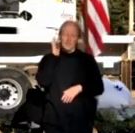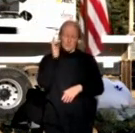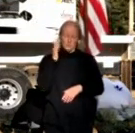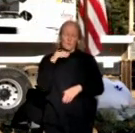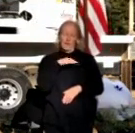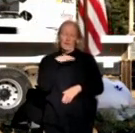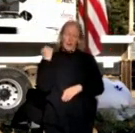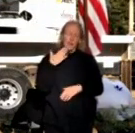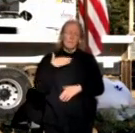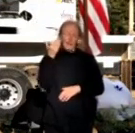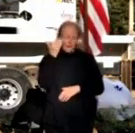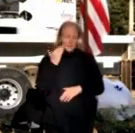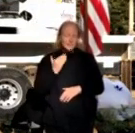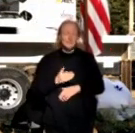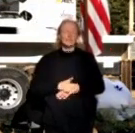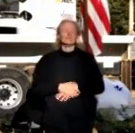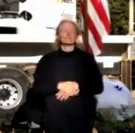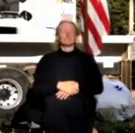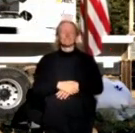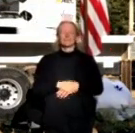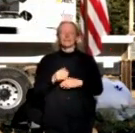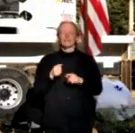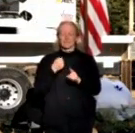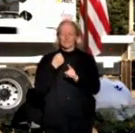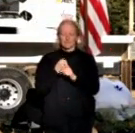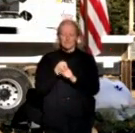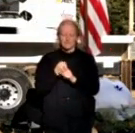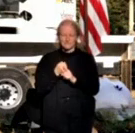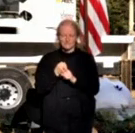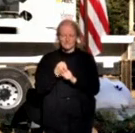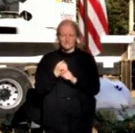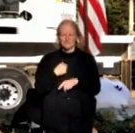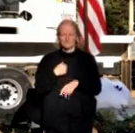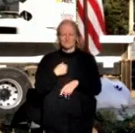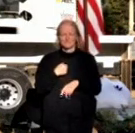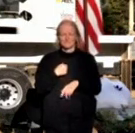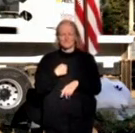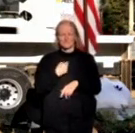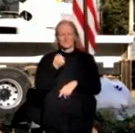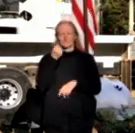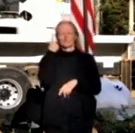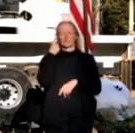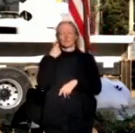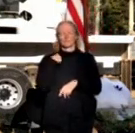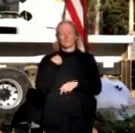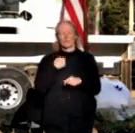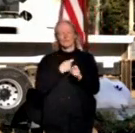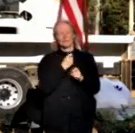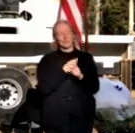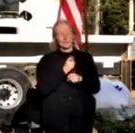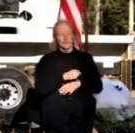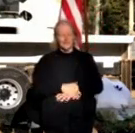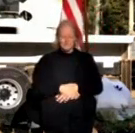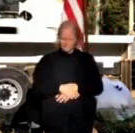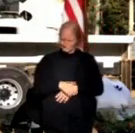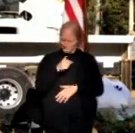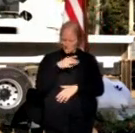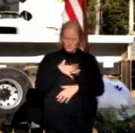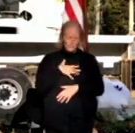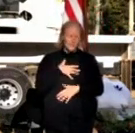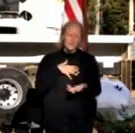on a platter. And then all of a sudden it dawned on her that I was pulling her leg. And she looked at me and just all of a